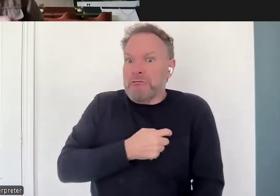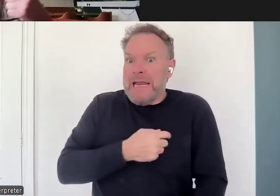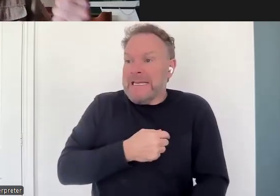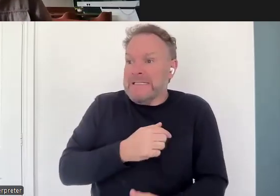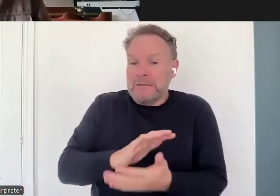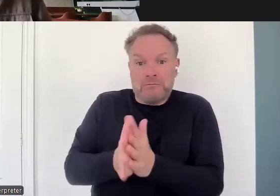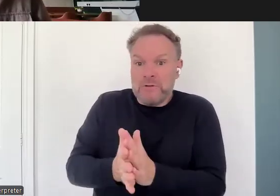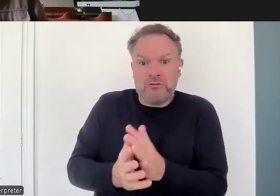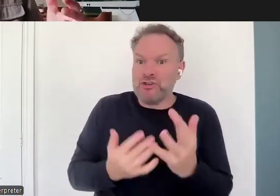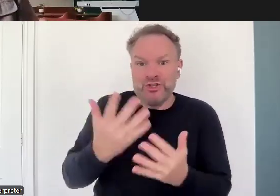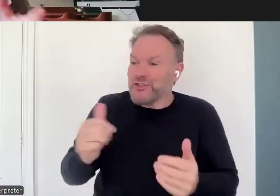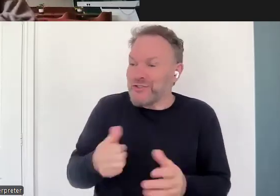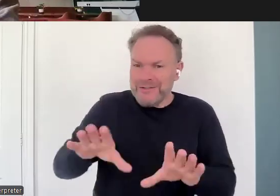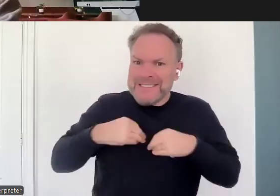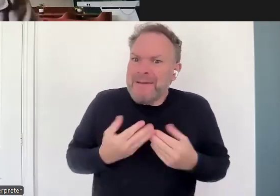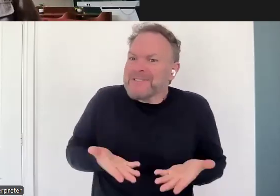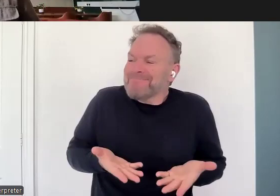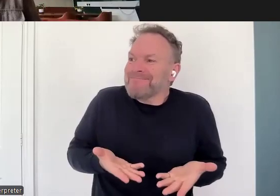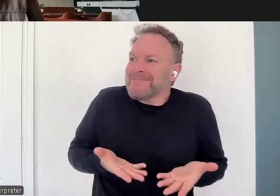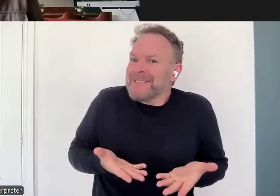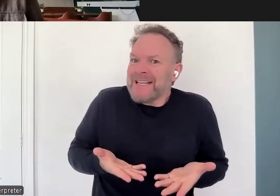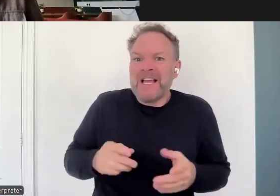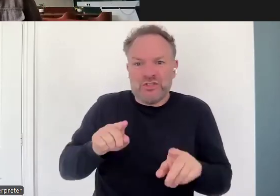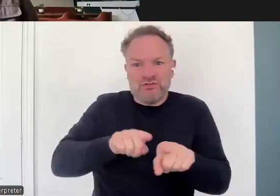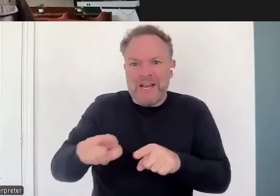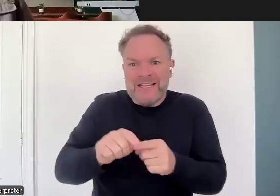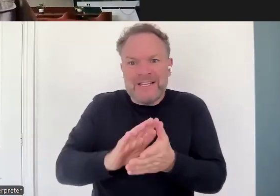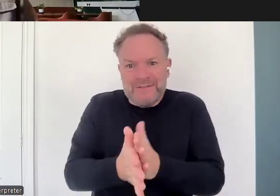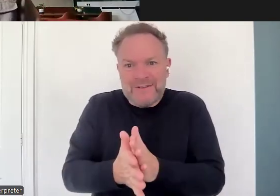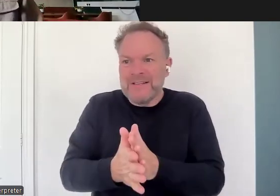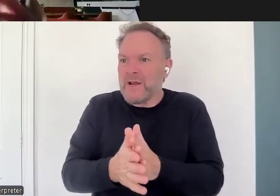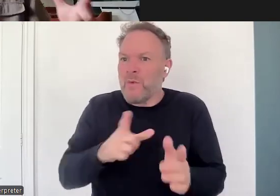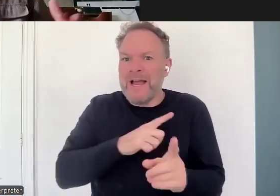results. We should embrace it and we should disrupt them for the better of everyone.